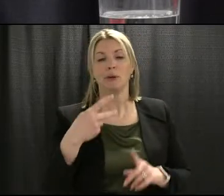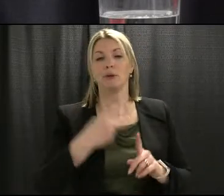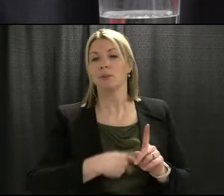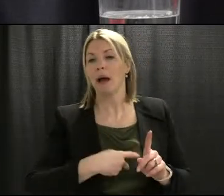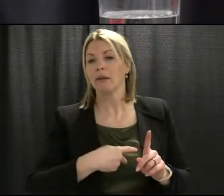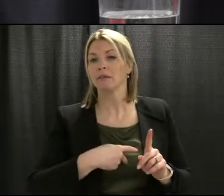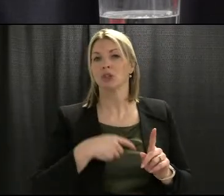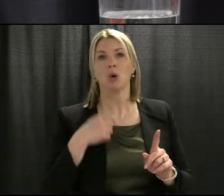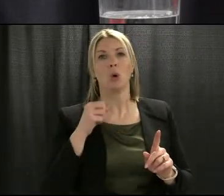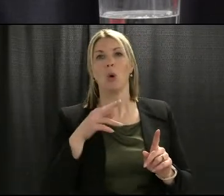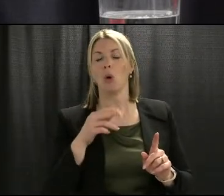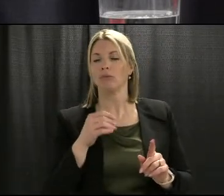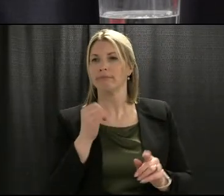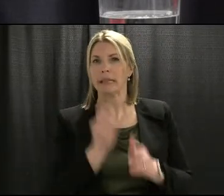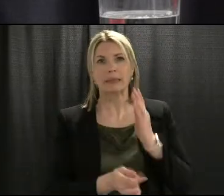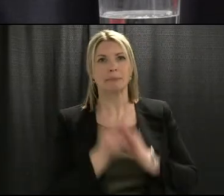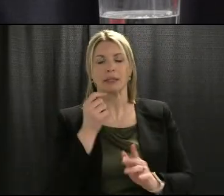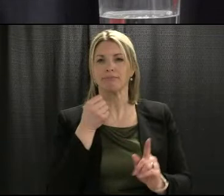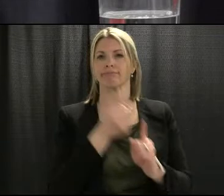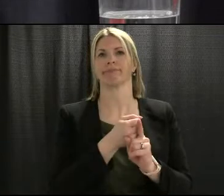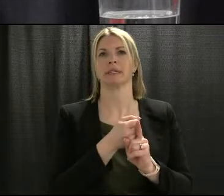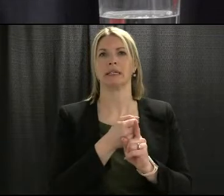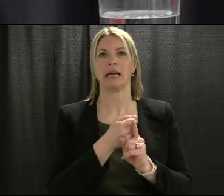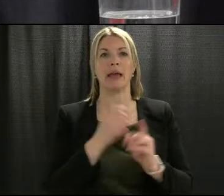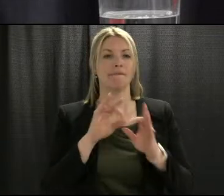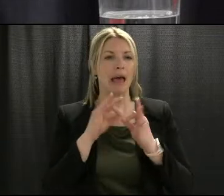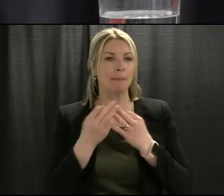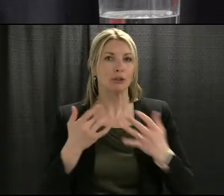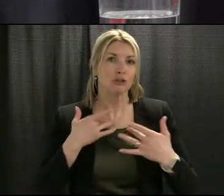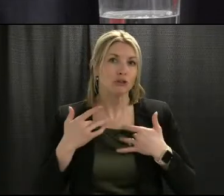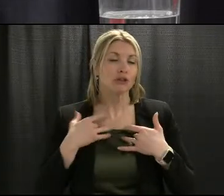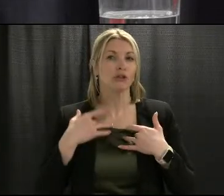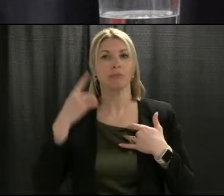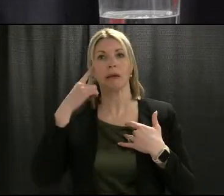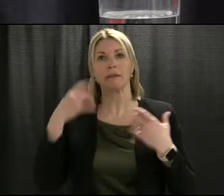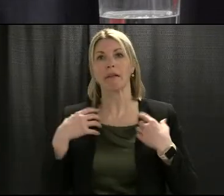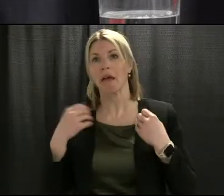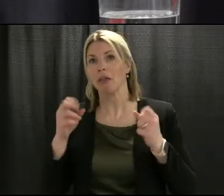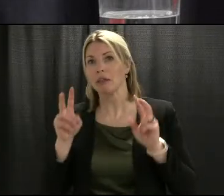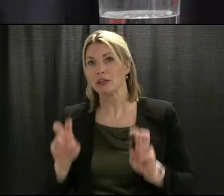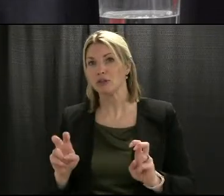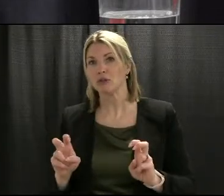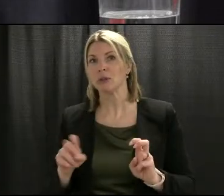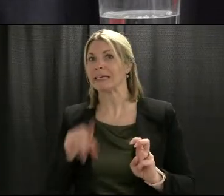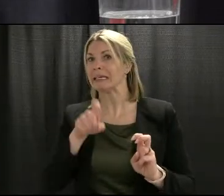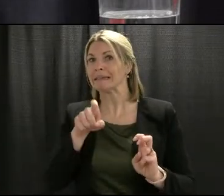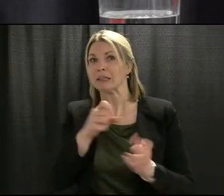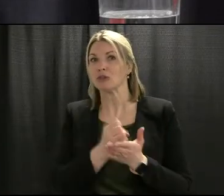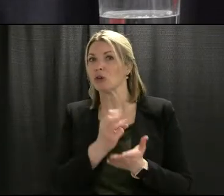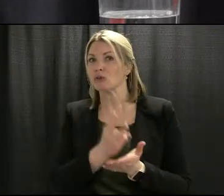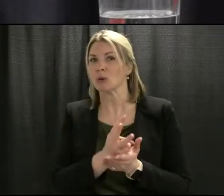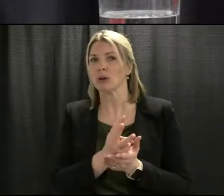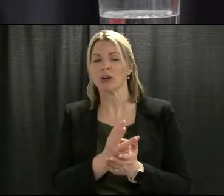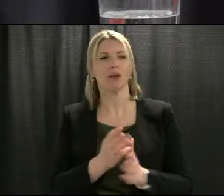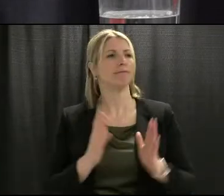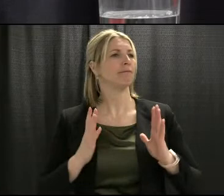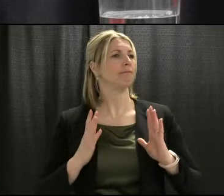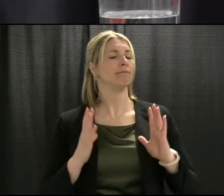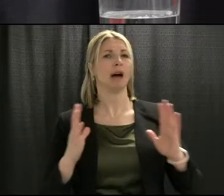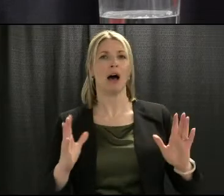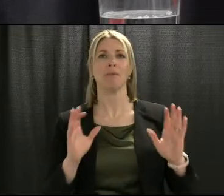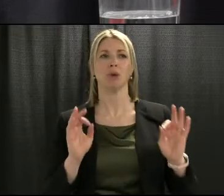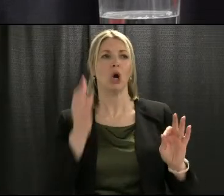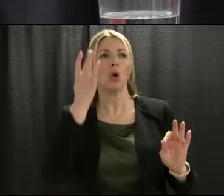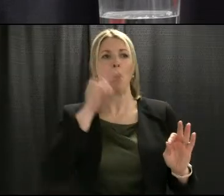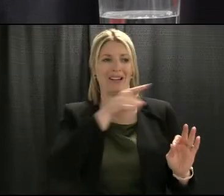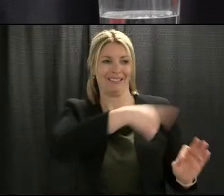concern, you may decide to see a social worker on the team. The key thing to remember is that this team will work together